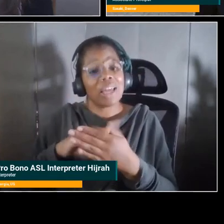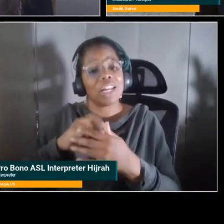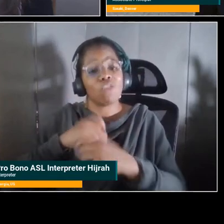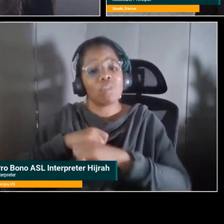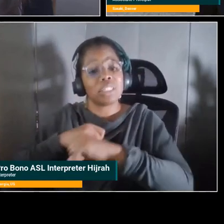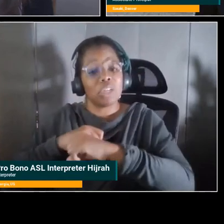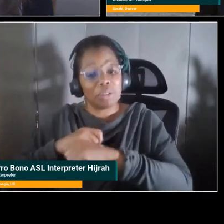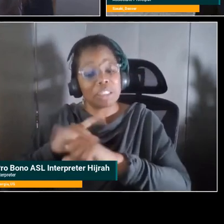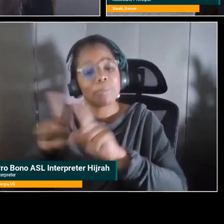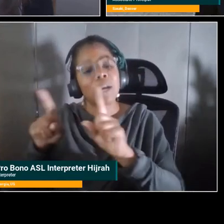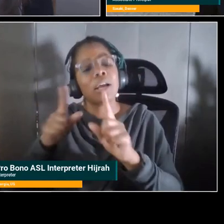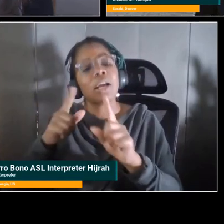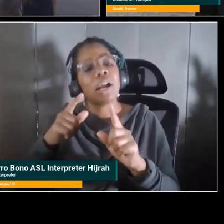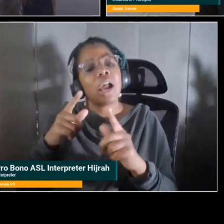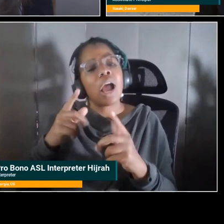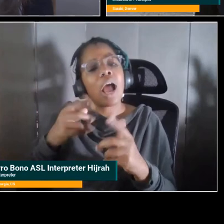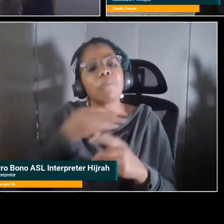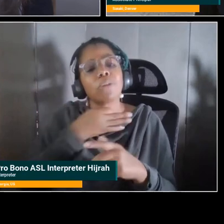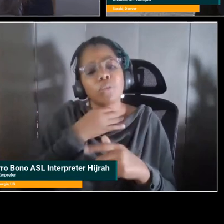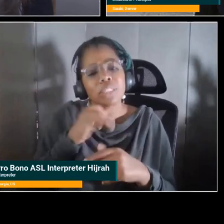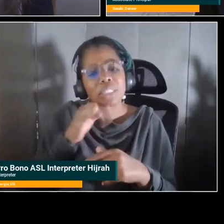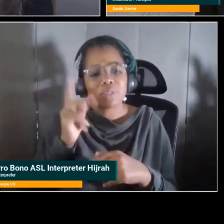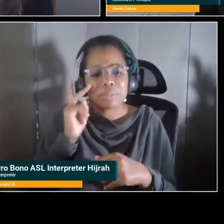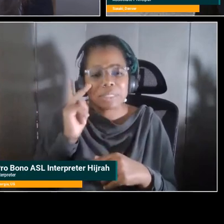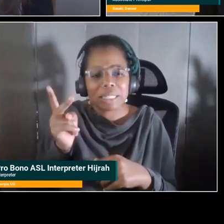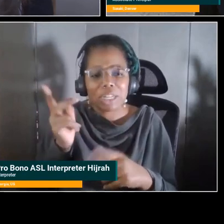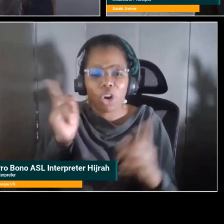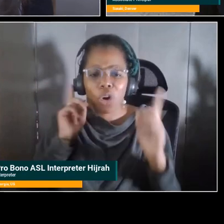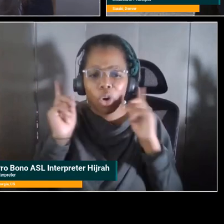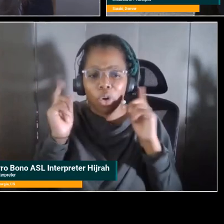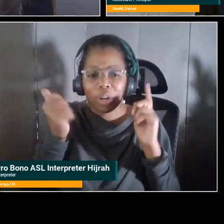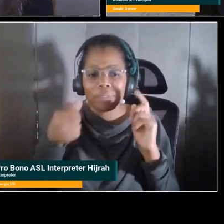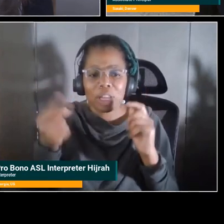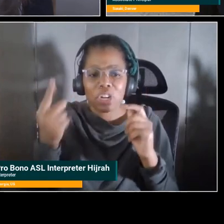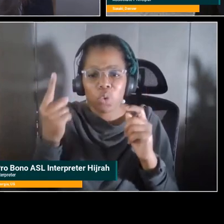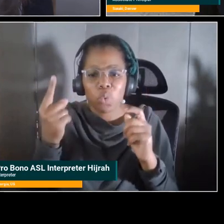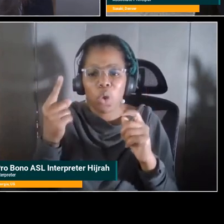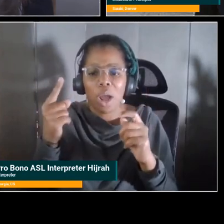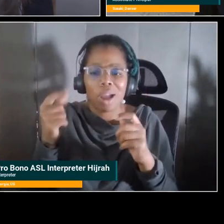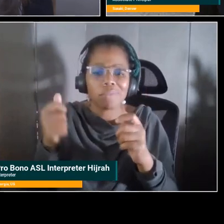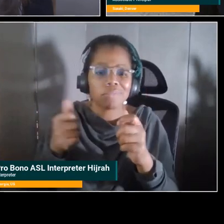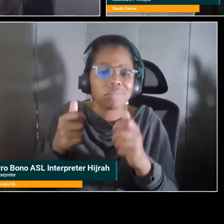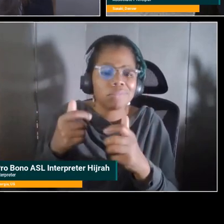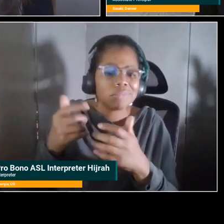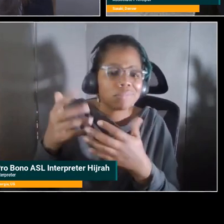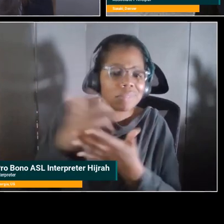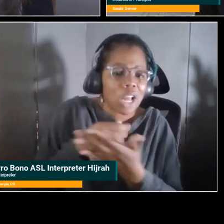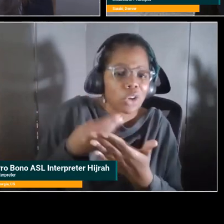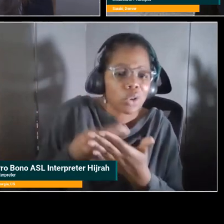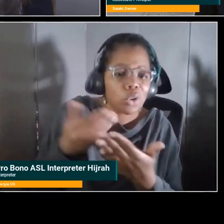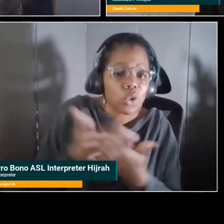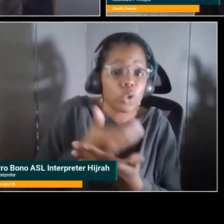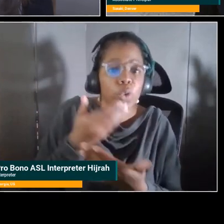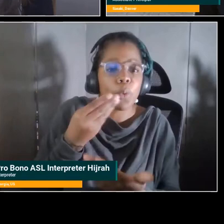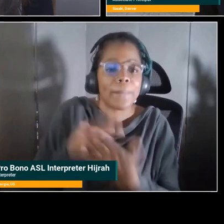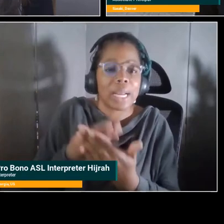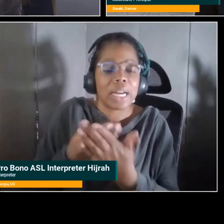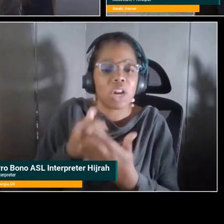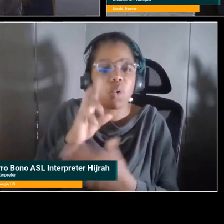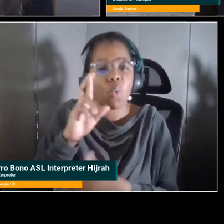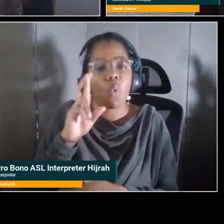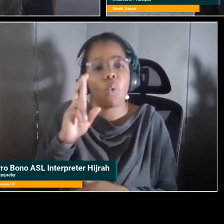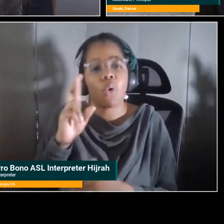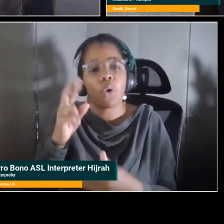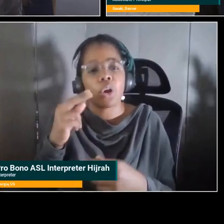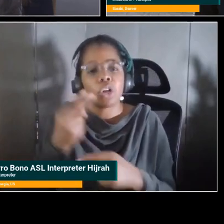curious if you've seen or heard of anyone sort of going after getting new money or using that